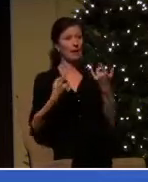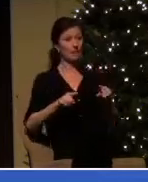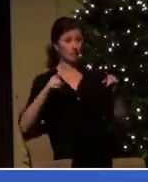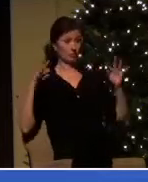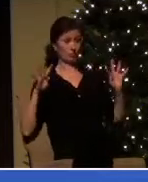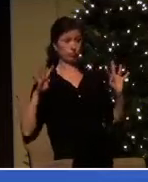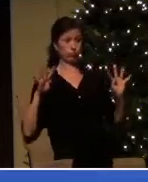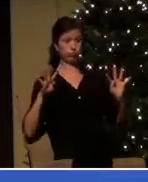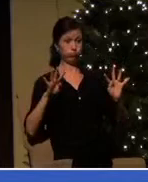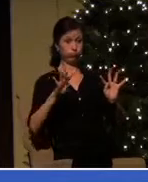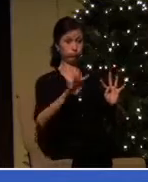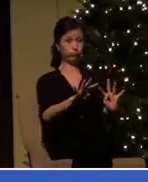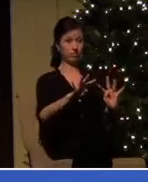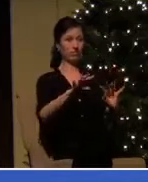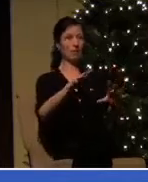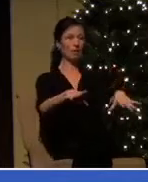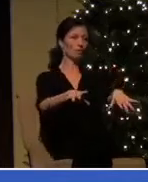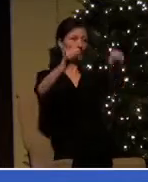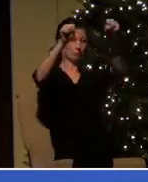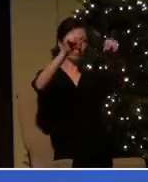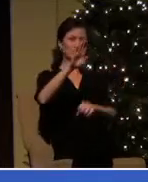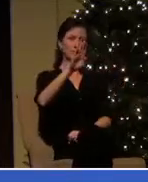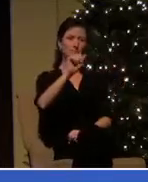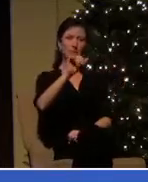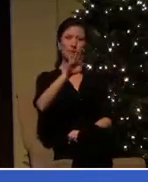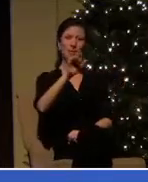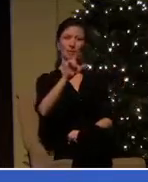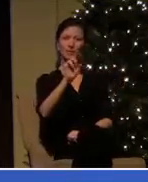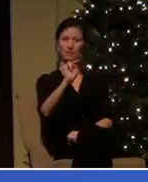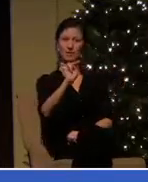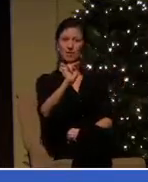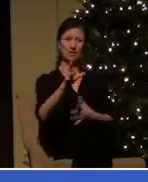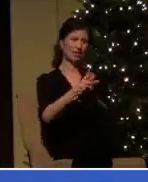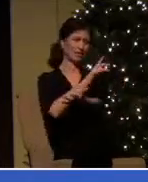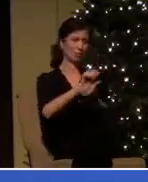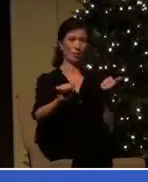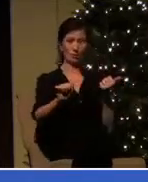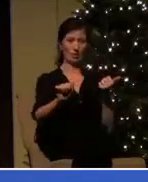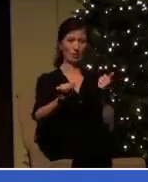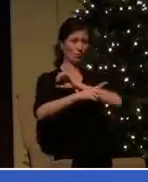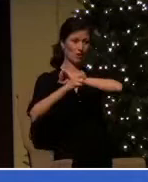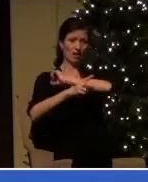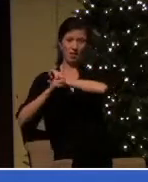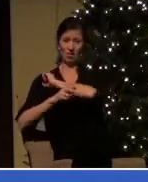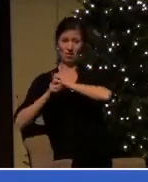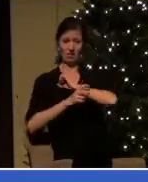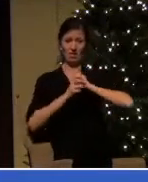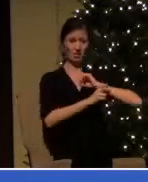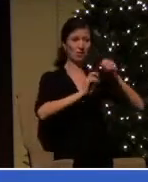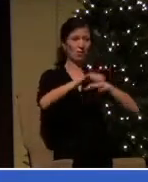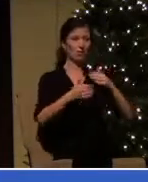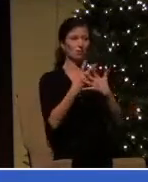into Babylon and they despoil it and they rob it of its treasures.